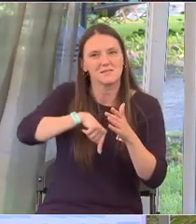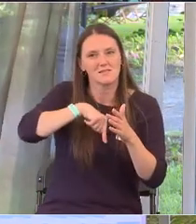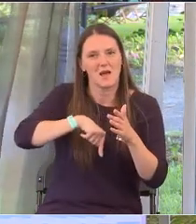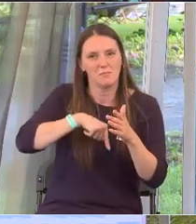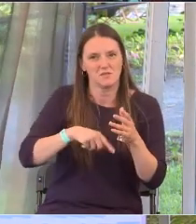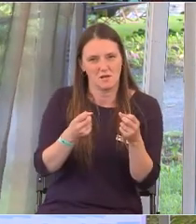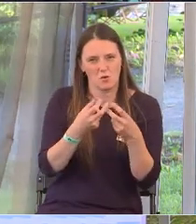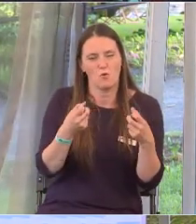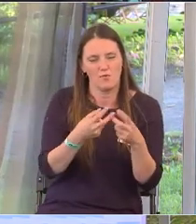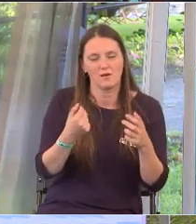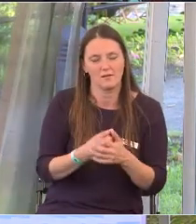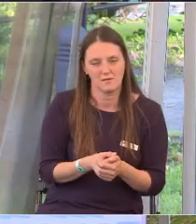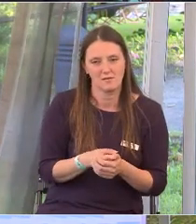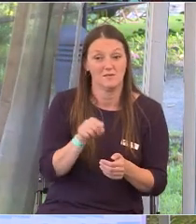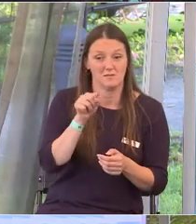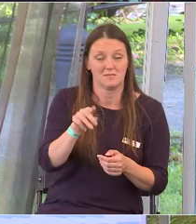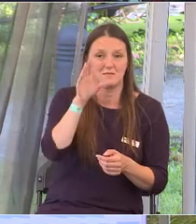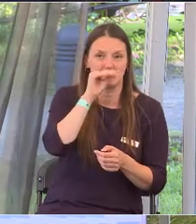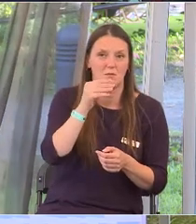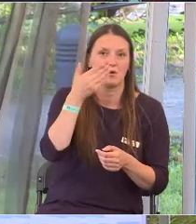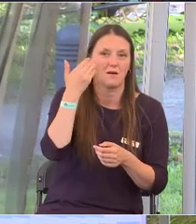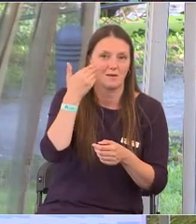easy to fix.